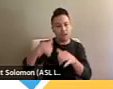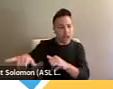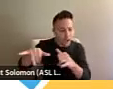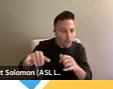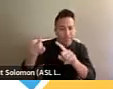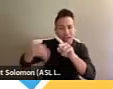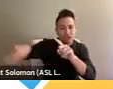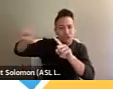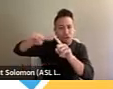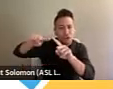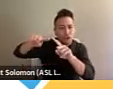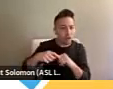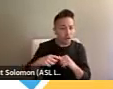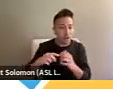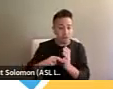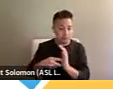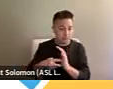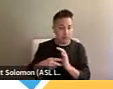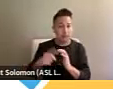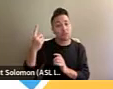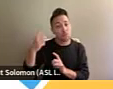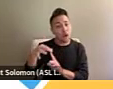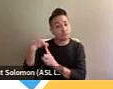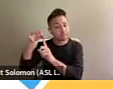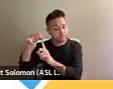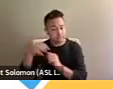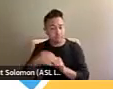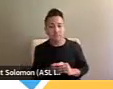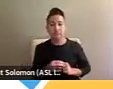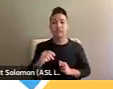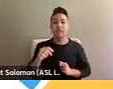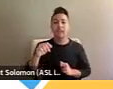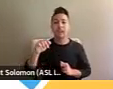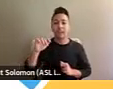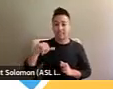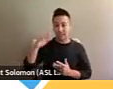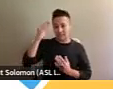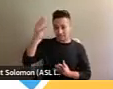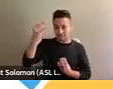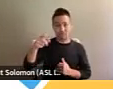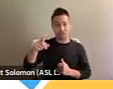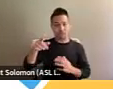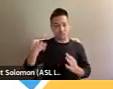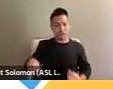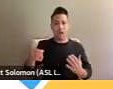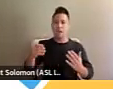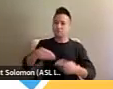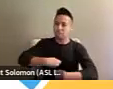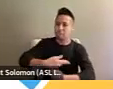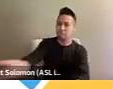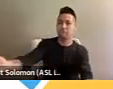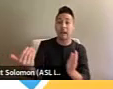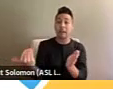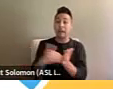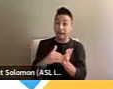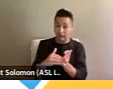alike, which means there is one caveat. When you redistribute that material, you have to share